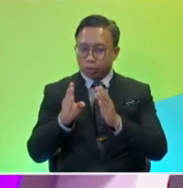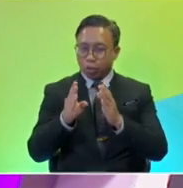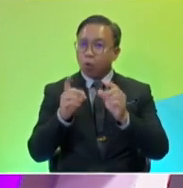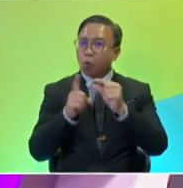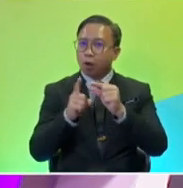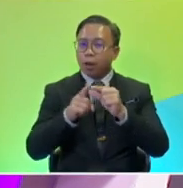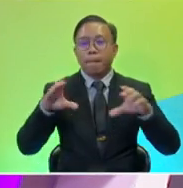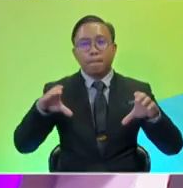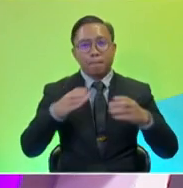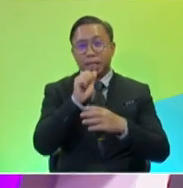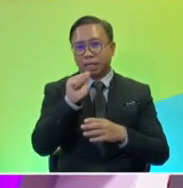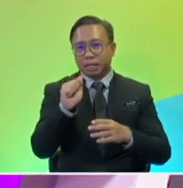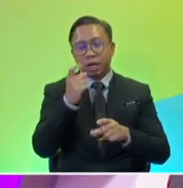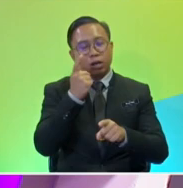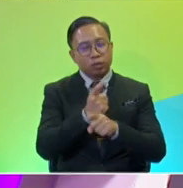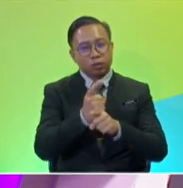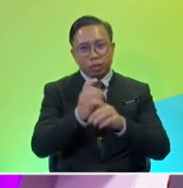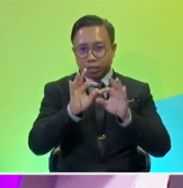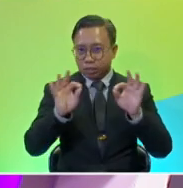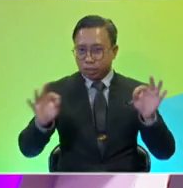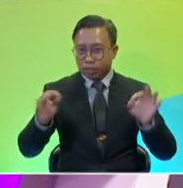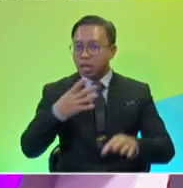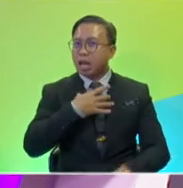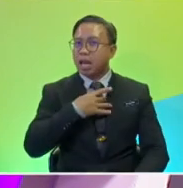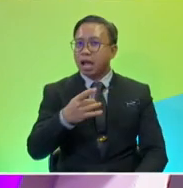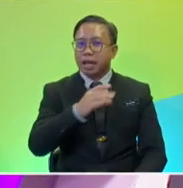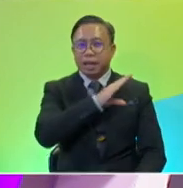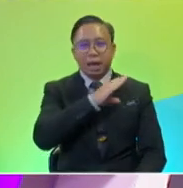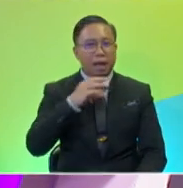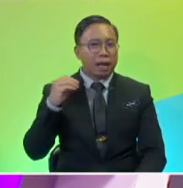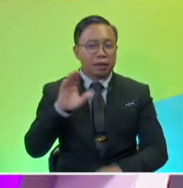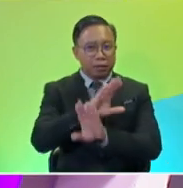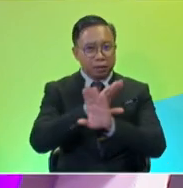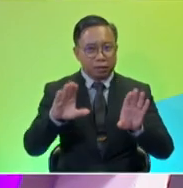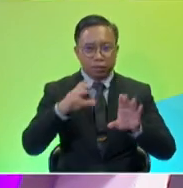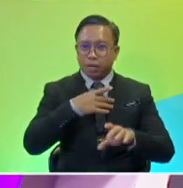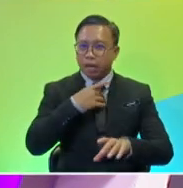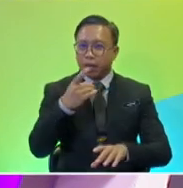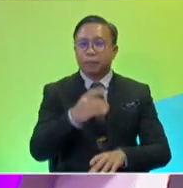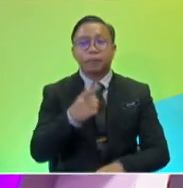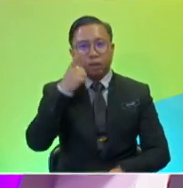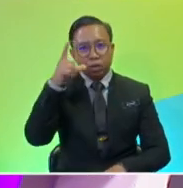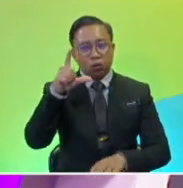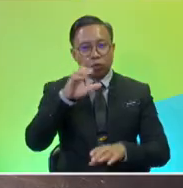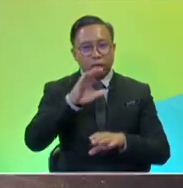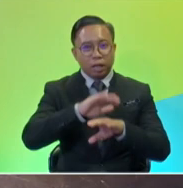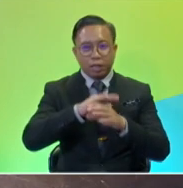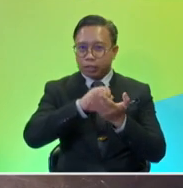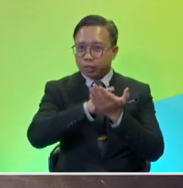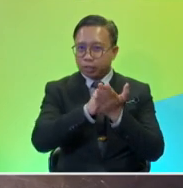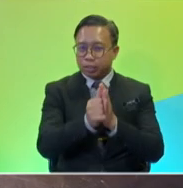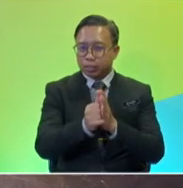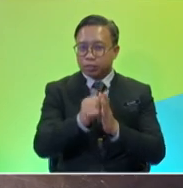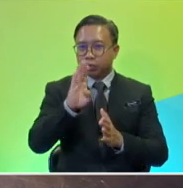to make correct sentences with likes and dislikes. Okay. Right? Okay, now let's look at this board